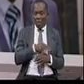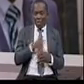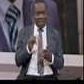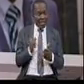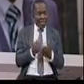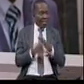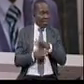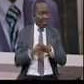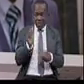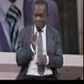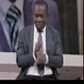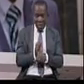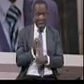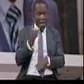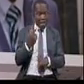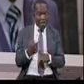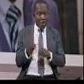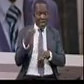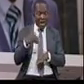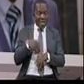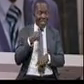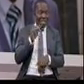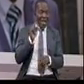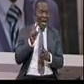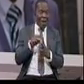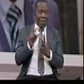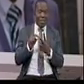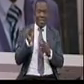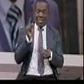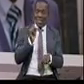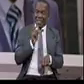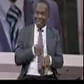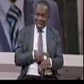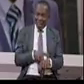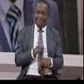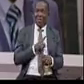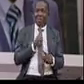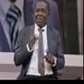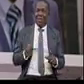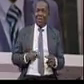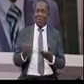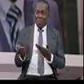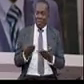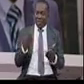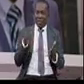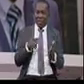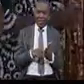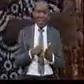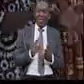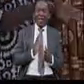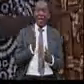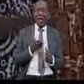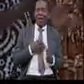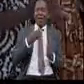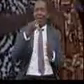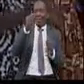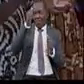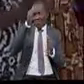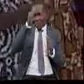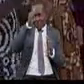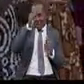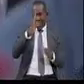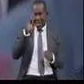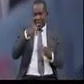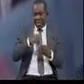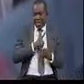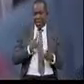the Lord brought our father in the Lord, a preacher of righteousness, a man that fears and honors God, live in